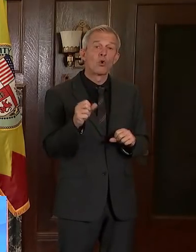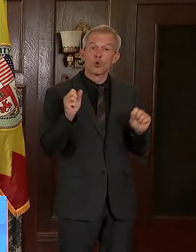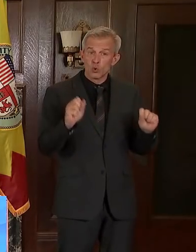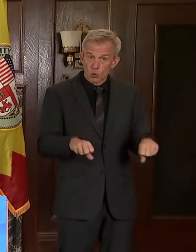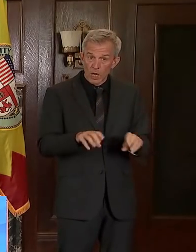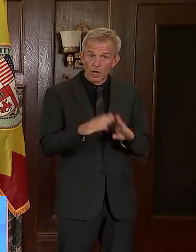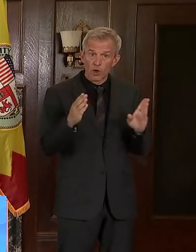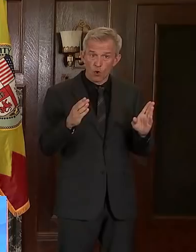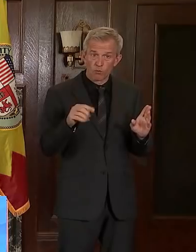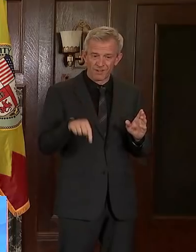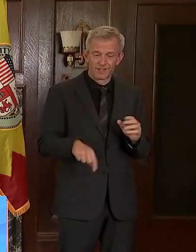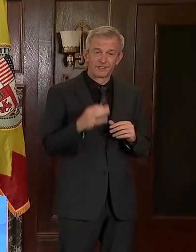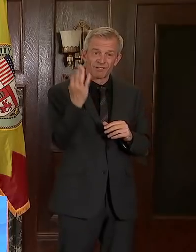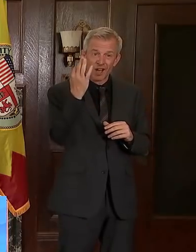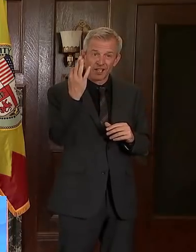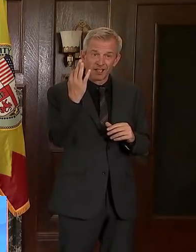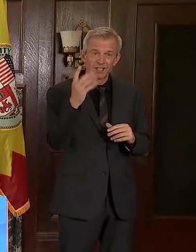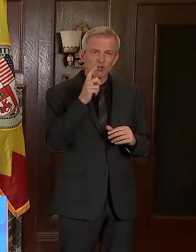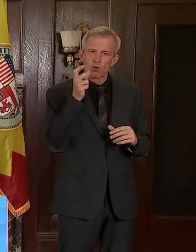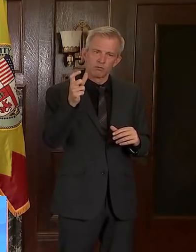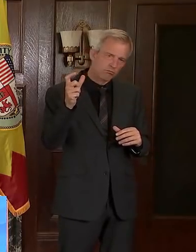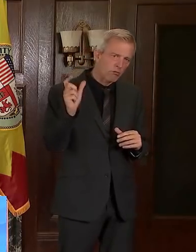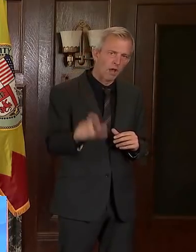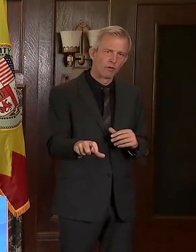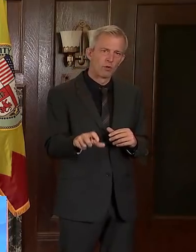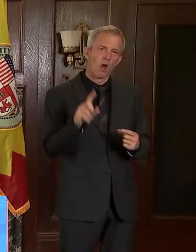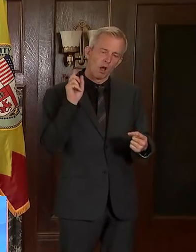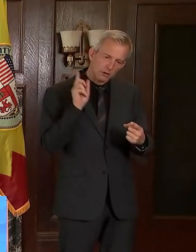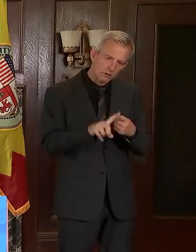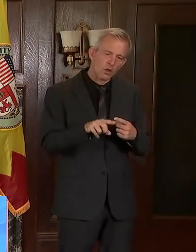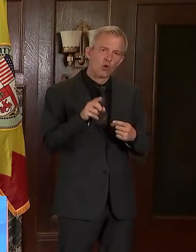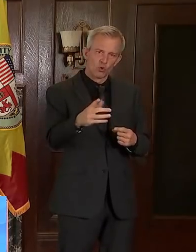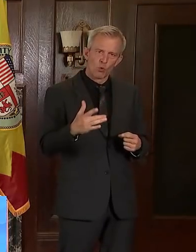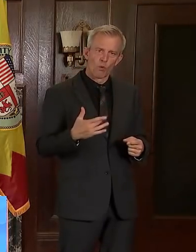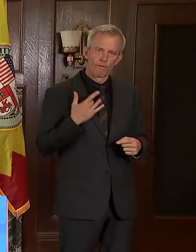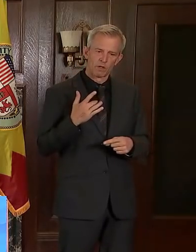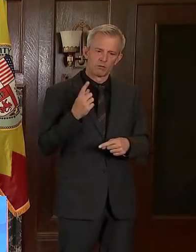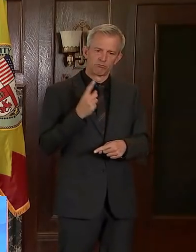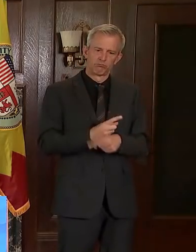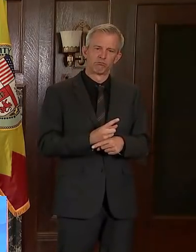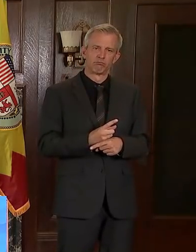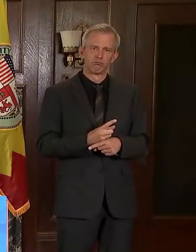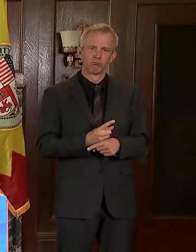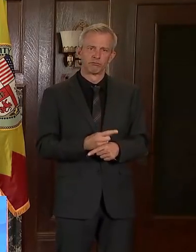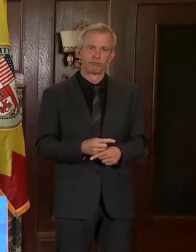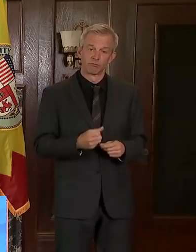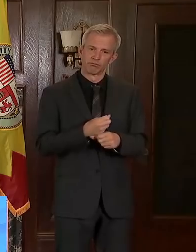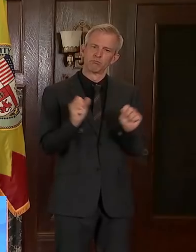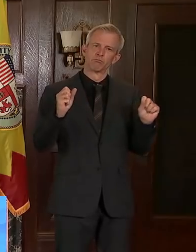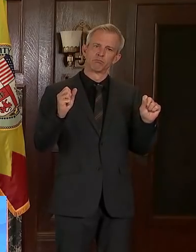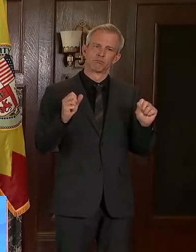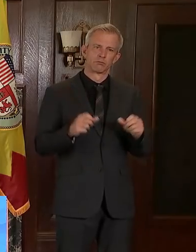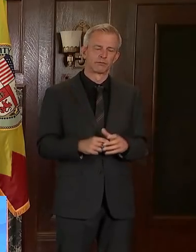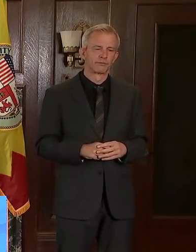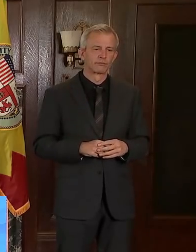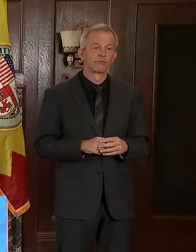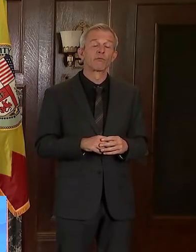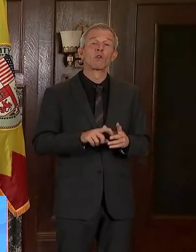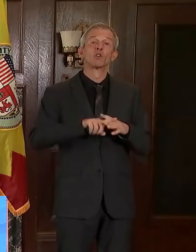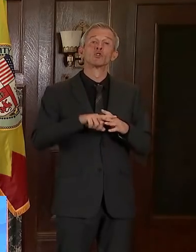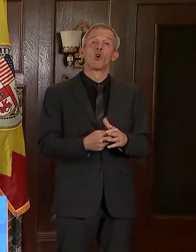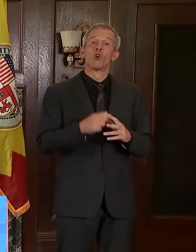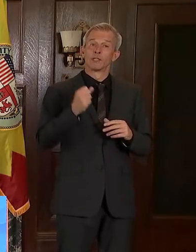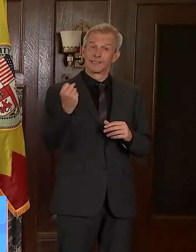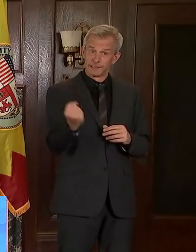this Friday, you don't have to yet until you feel right. Starting Saturday as well, you'll be able